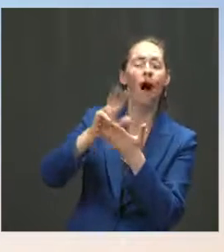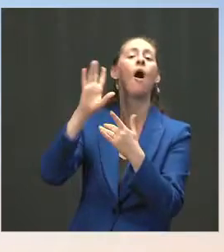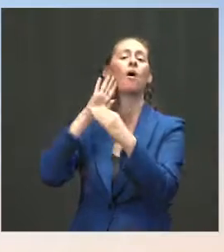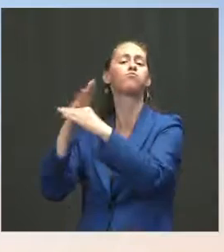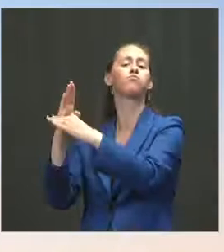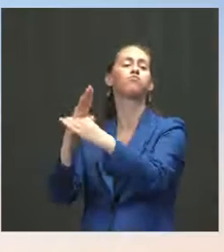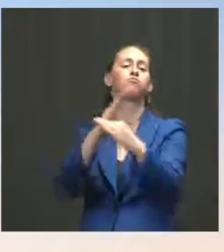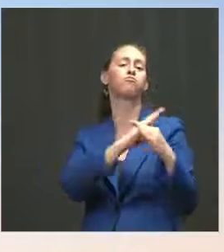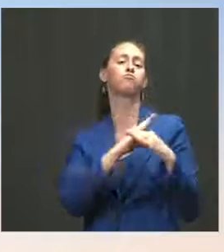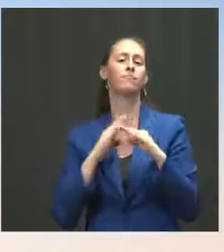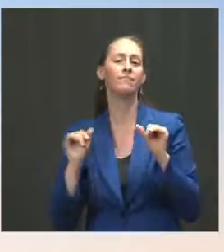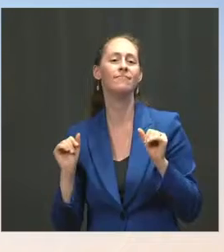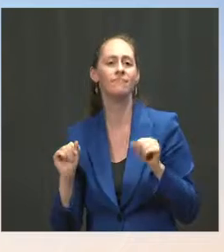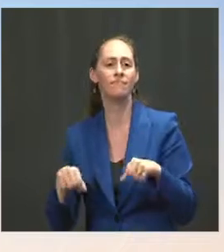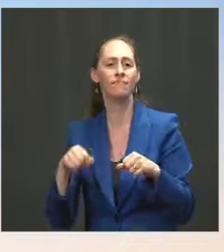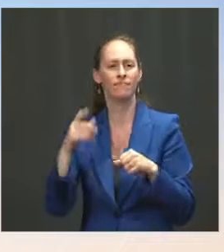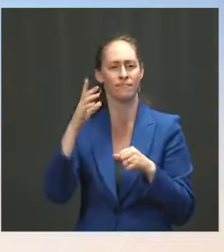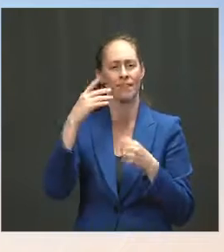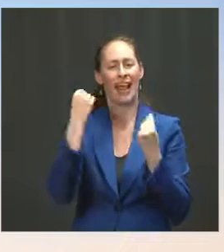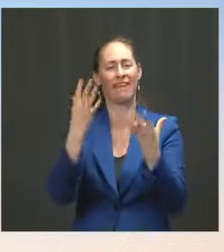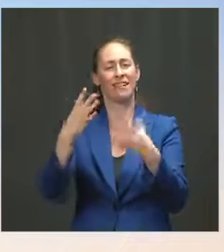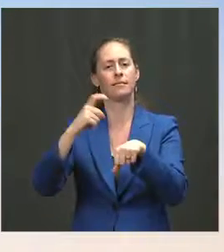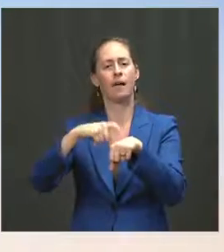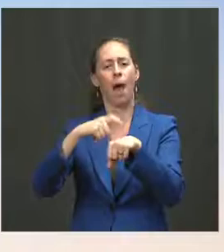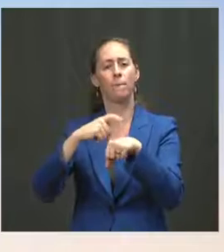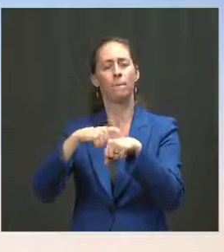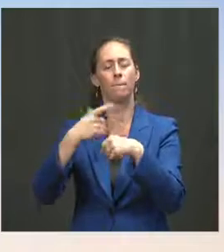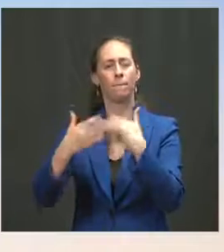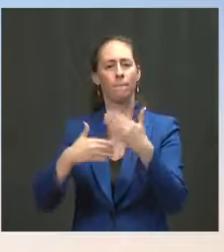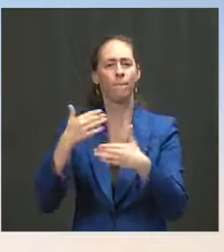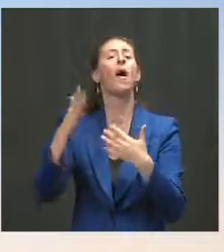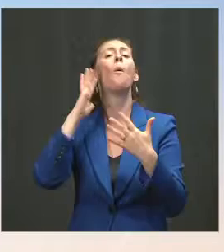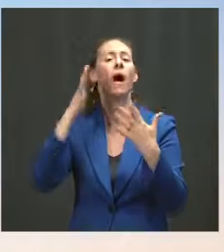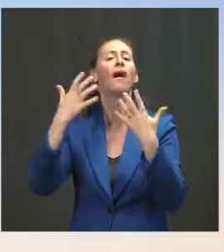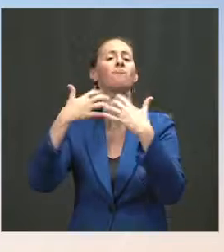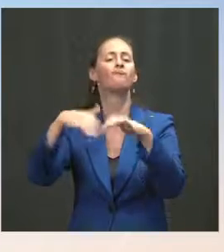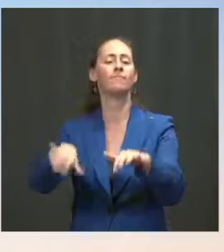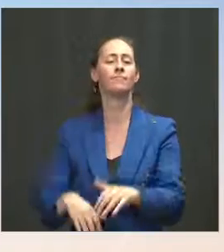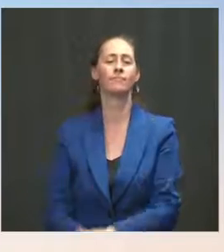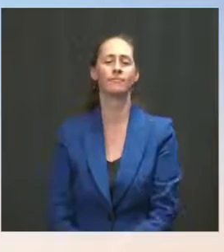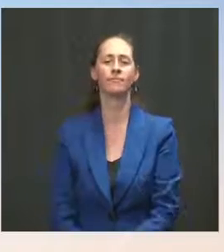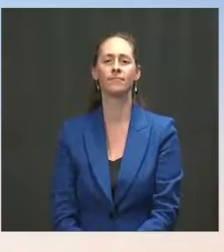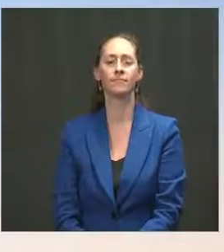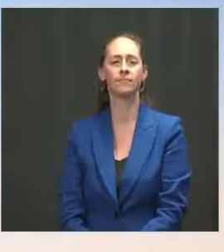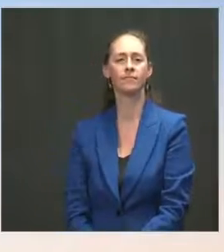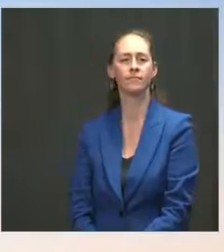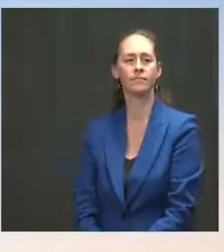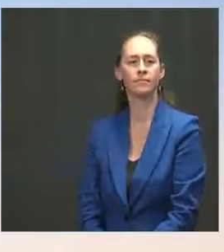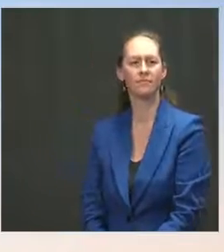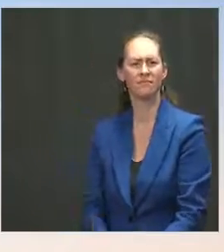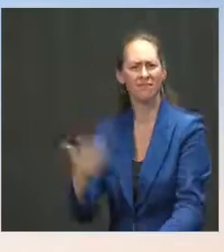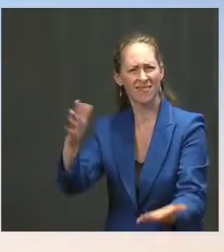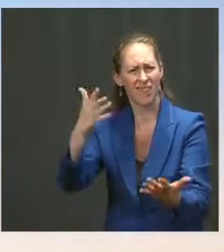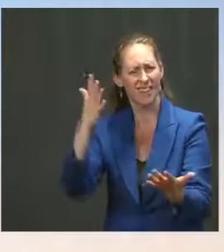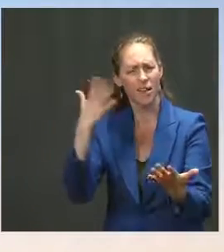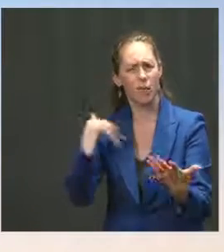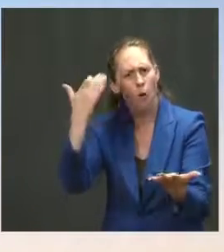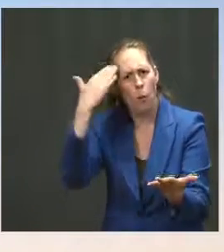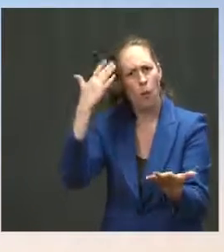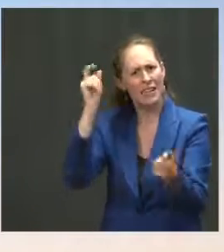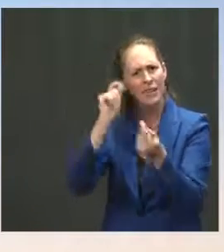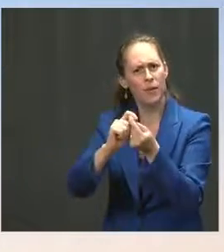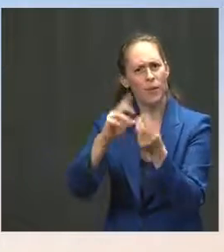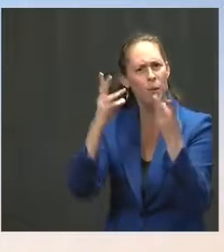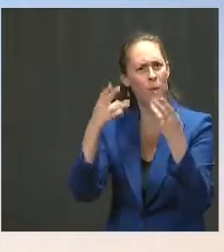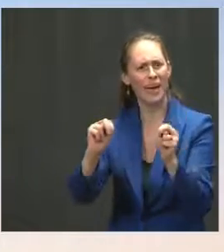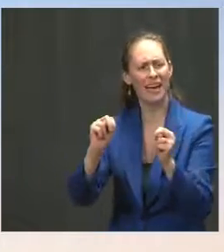increase in vaccination rates in a number of states across the But country. you receive assessments, obviously, from them. What is the assessment? When should Americans on this trajectory, or even if there is a